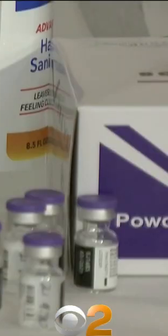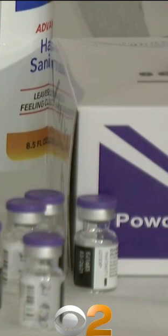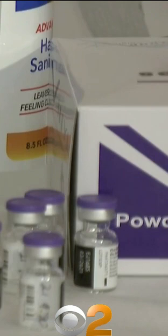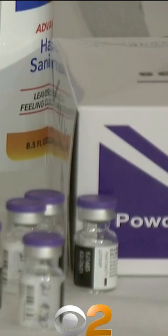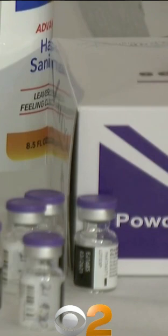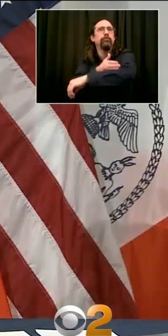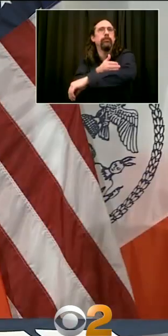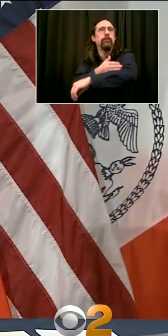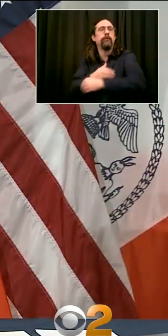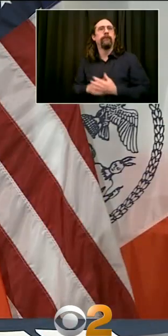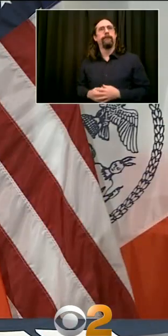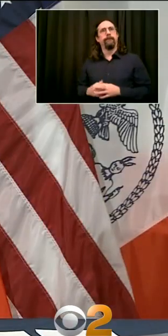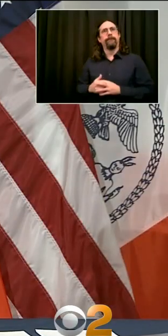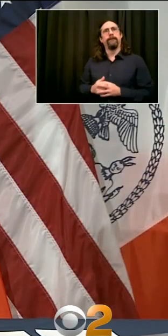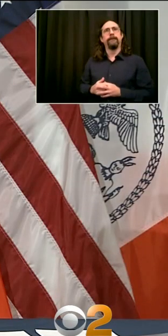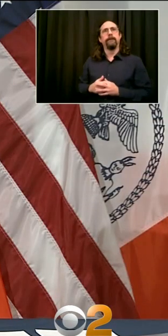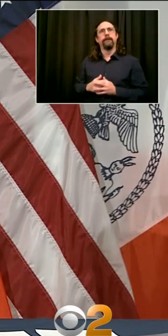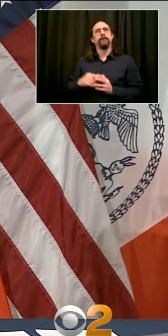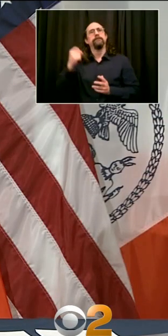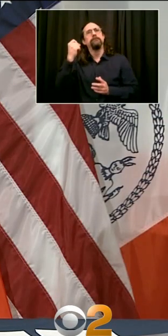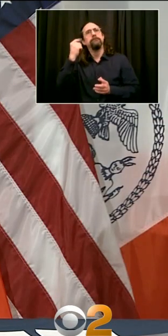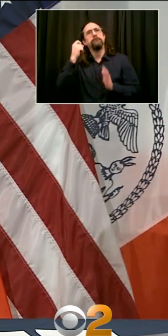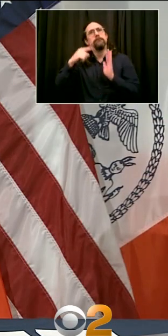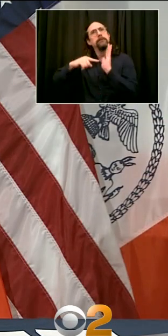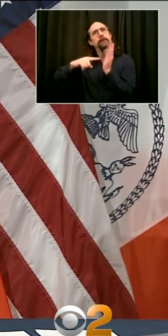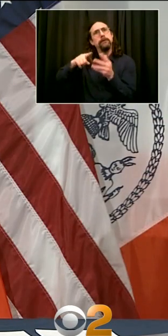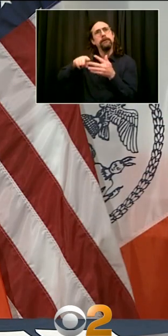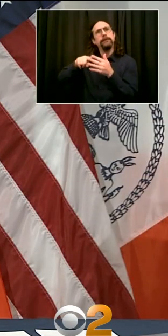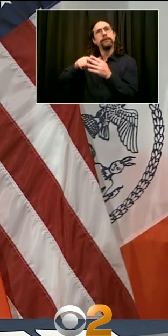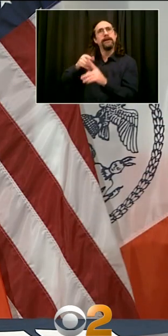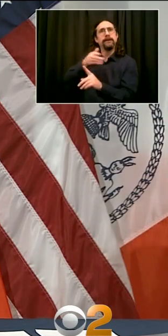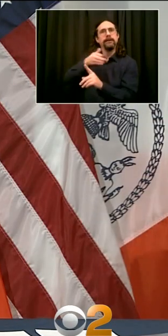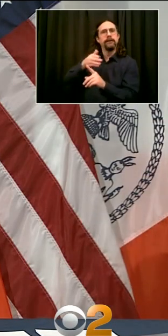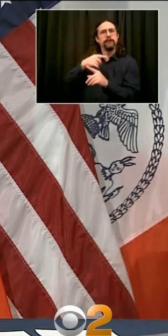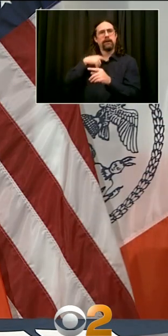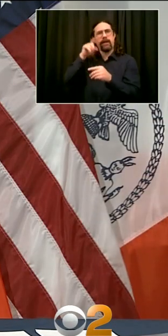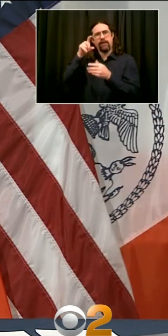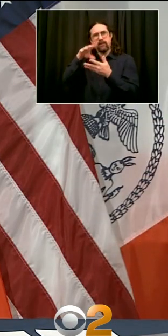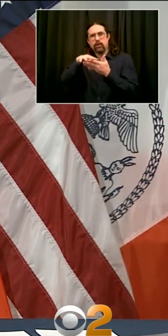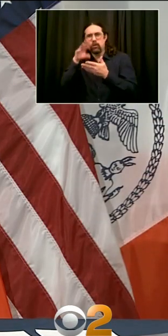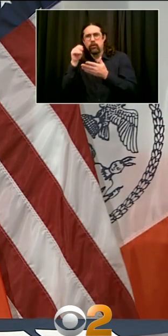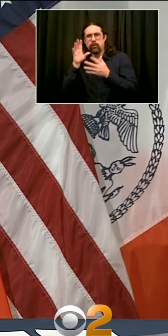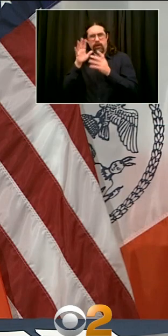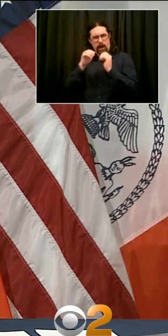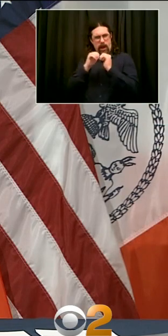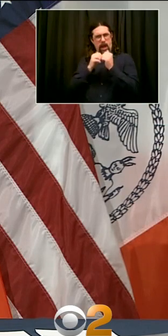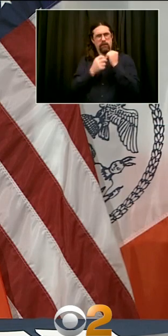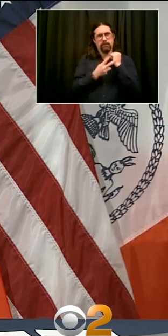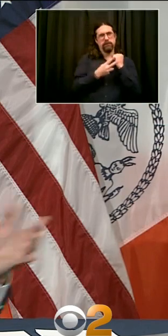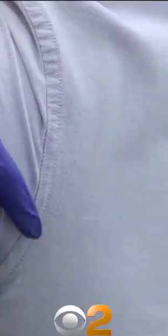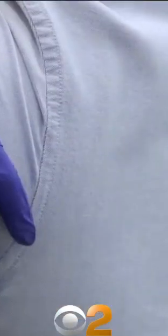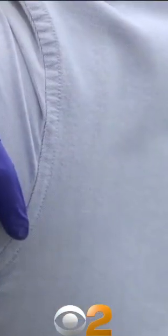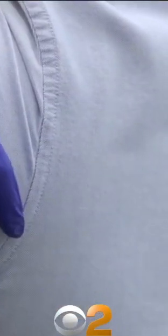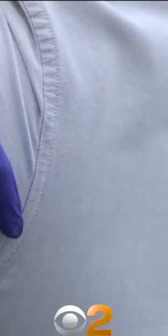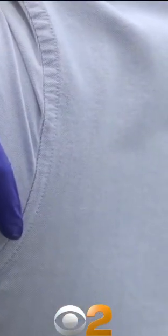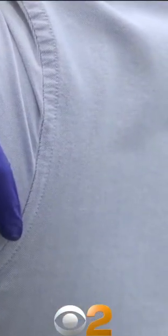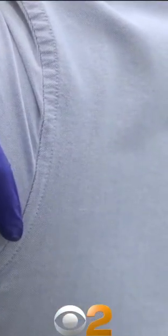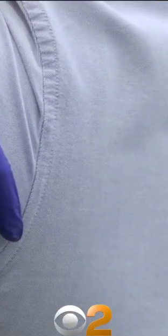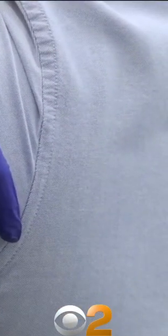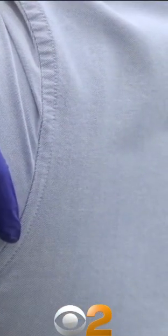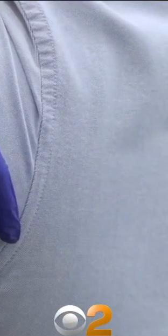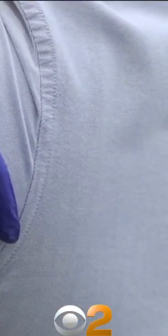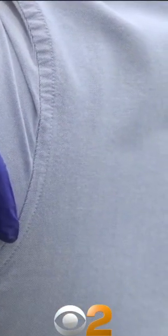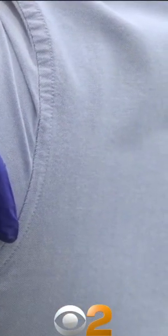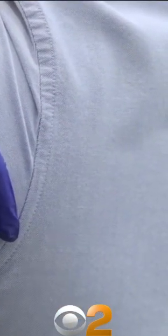doses it was given. Now we have got to sprint. So that's on us. That's on me personally. I take full responsibility. Saying